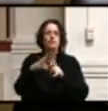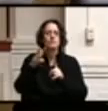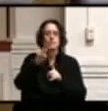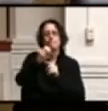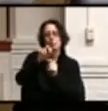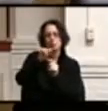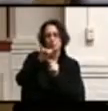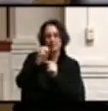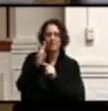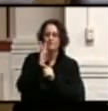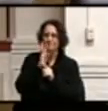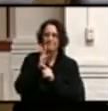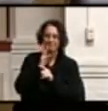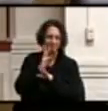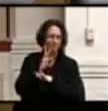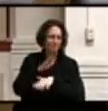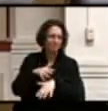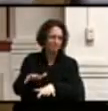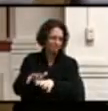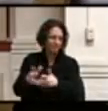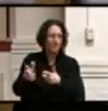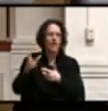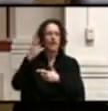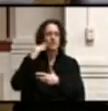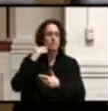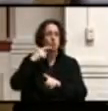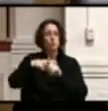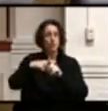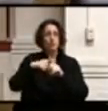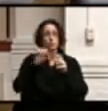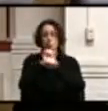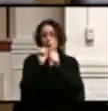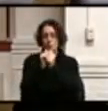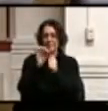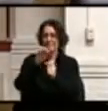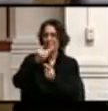and they are also the lowest bid.